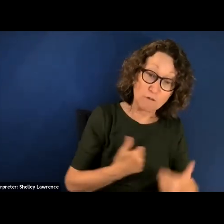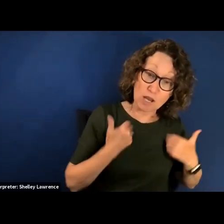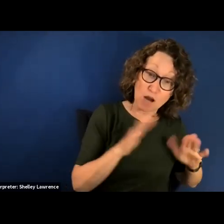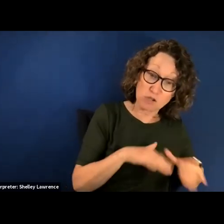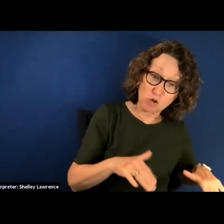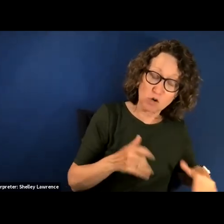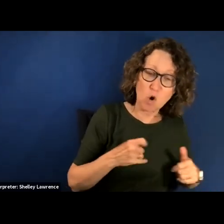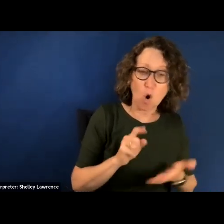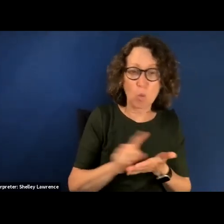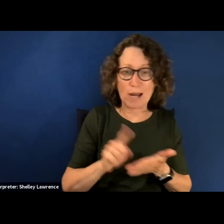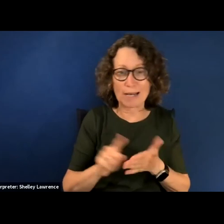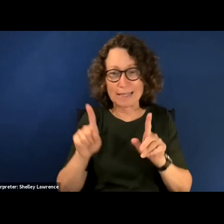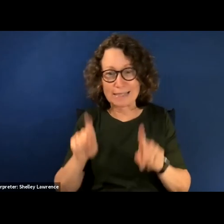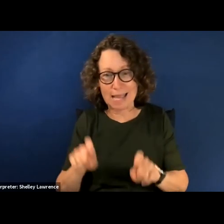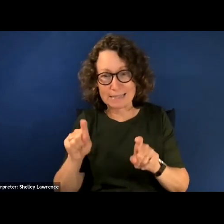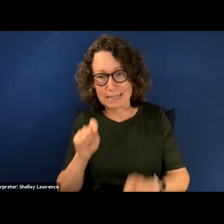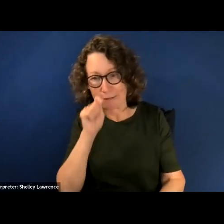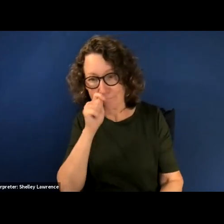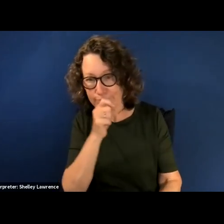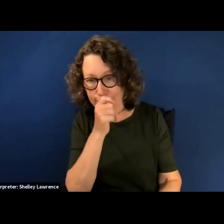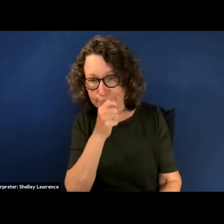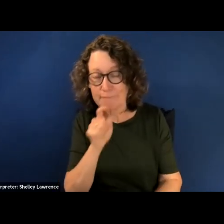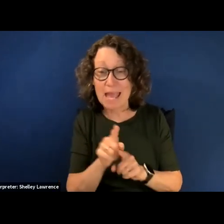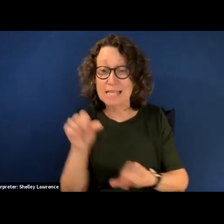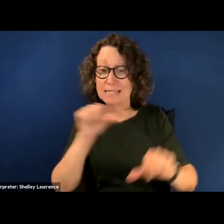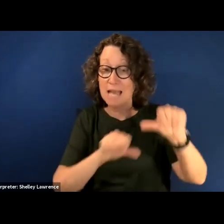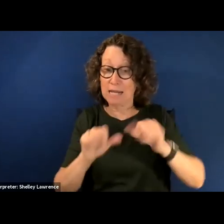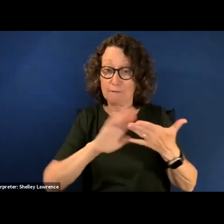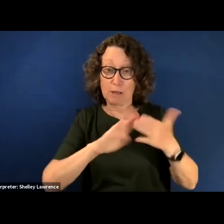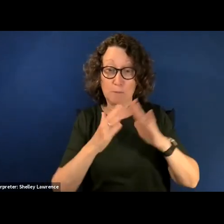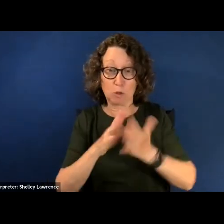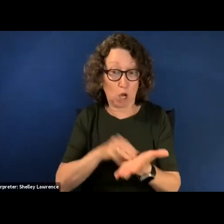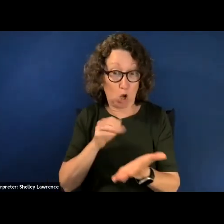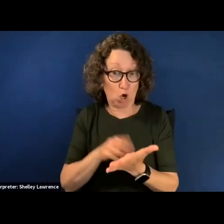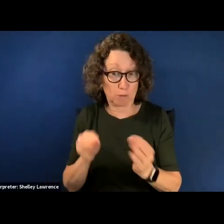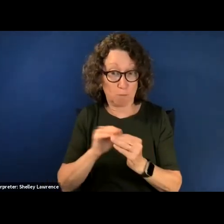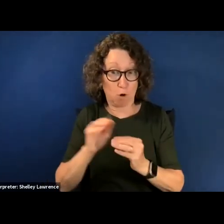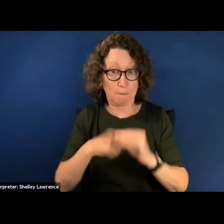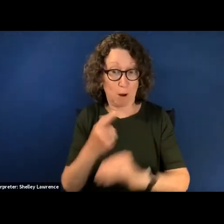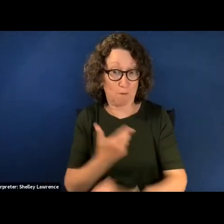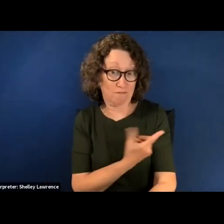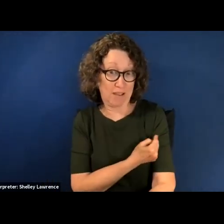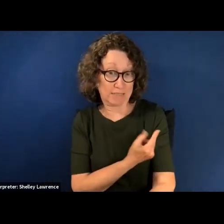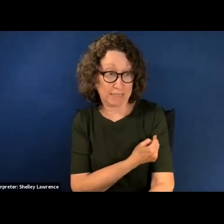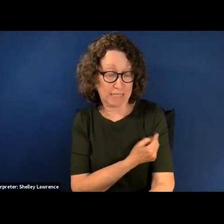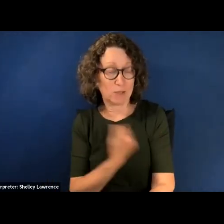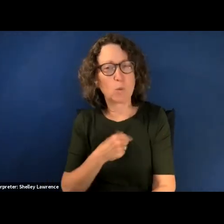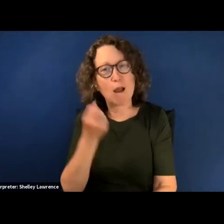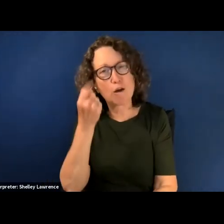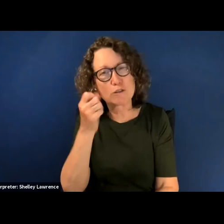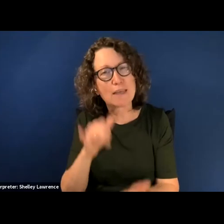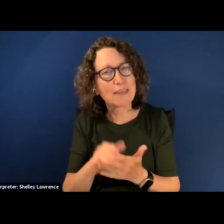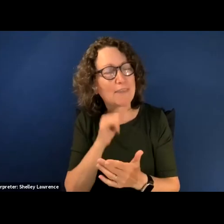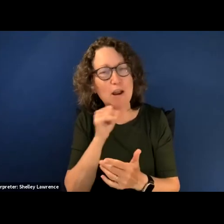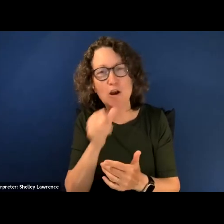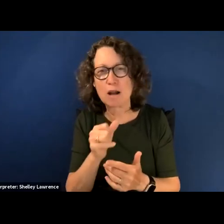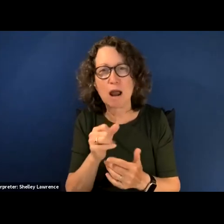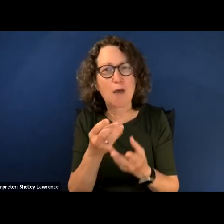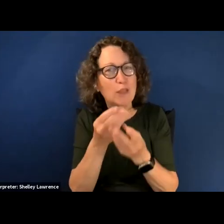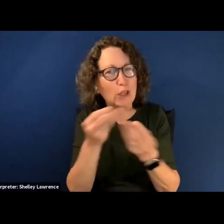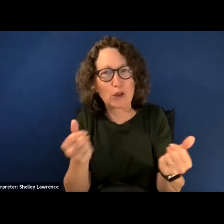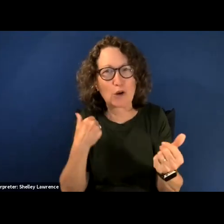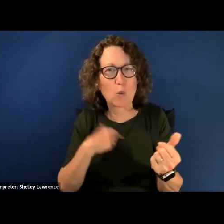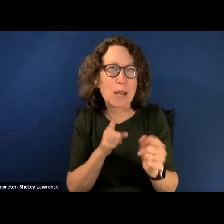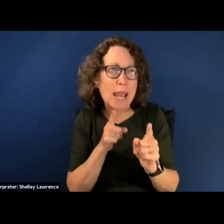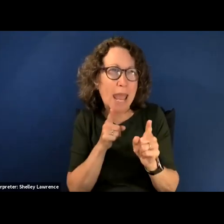or weekly COVID testing. As our scientific community learns more about these vaccines, we understand that they are not the sole cure that we